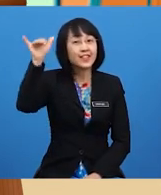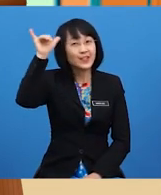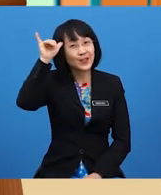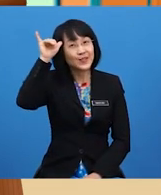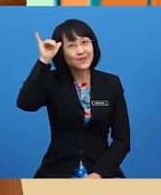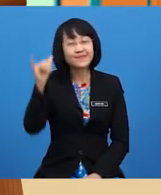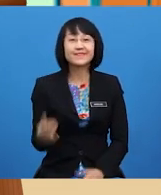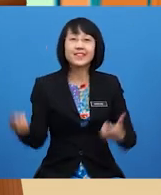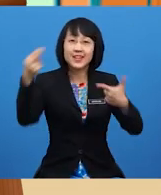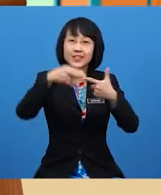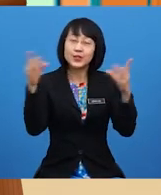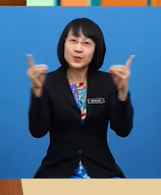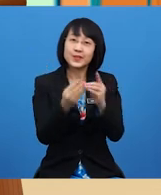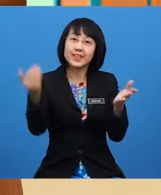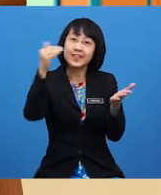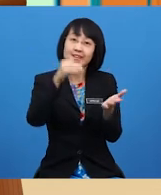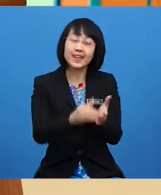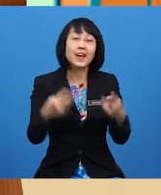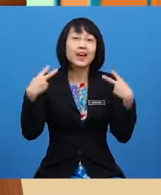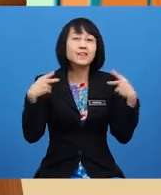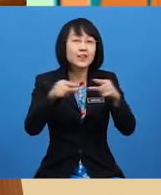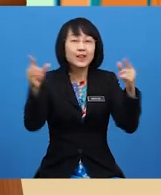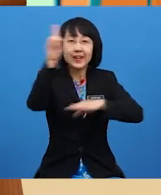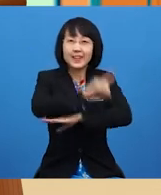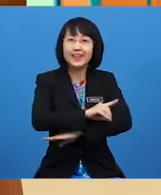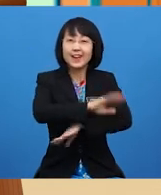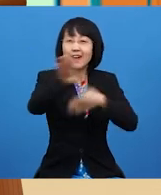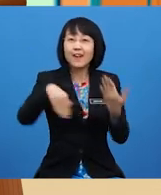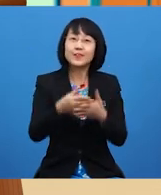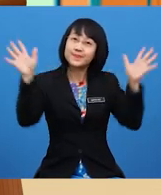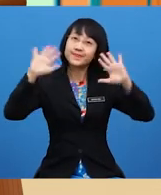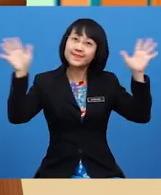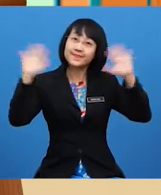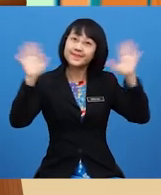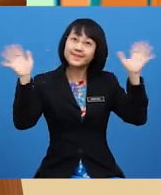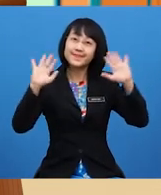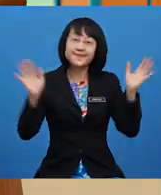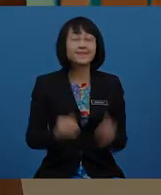off. Till we meet again, have a great day, everyone. Goodbye.